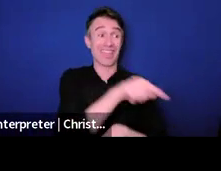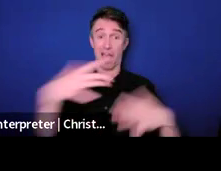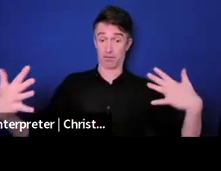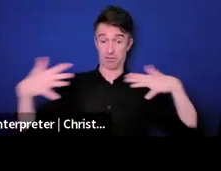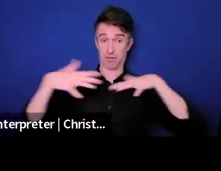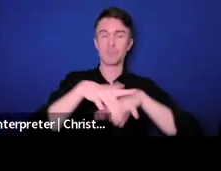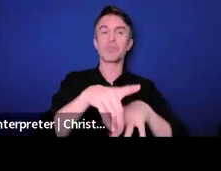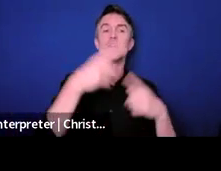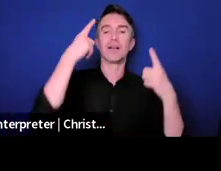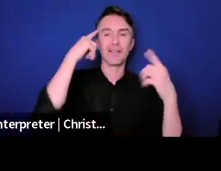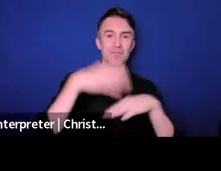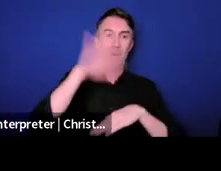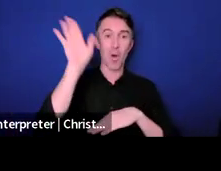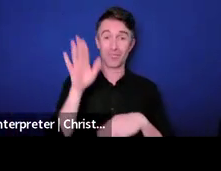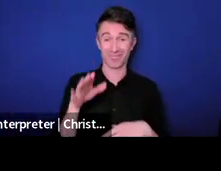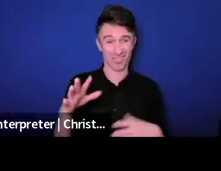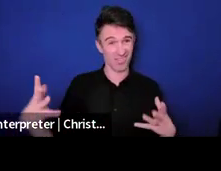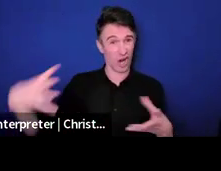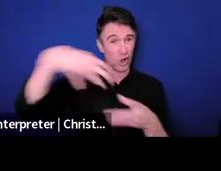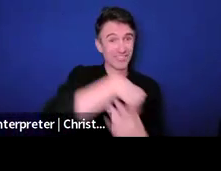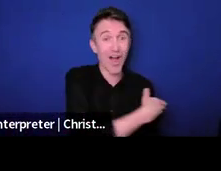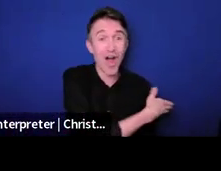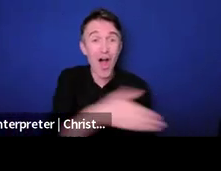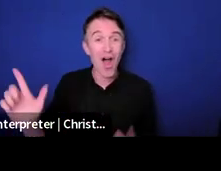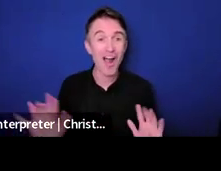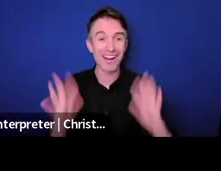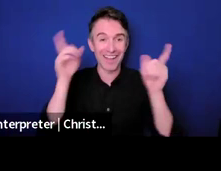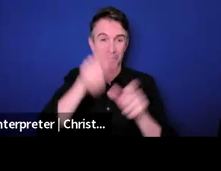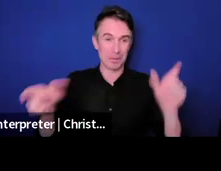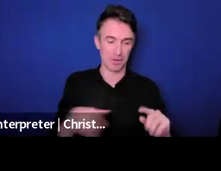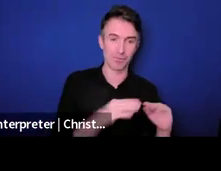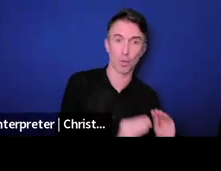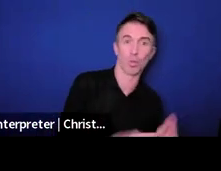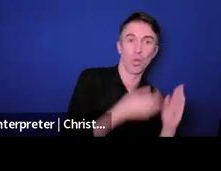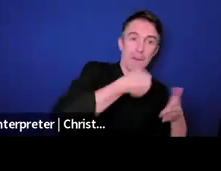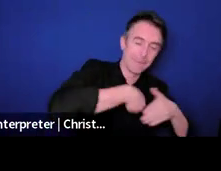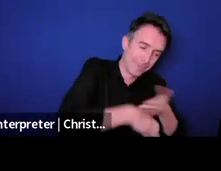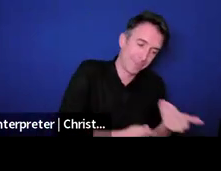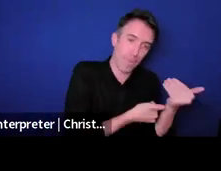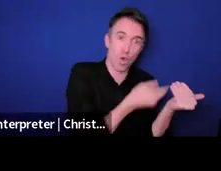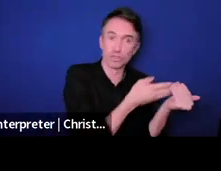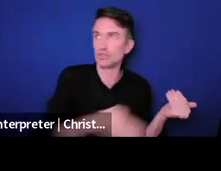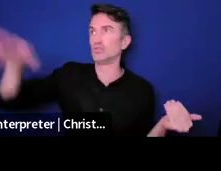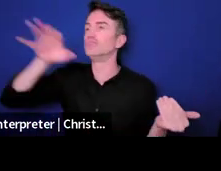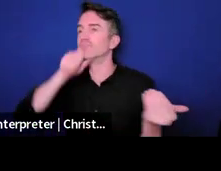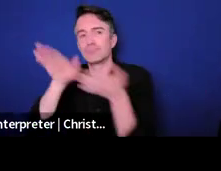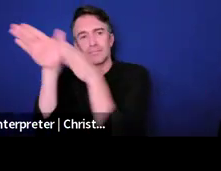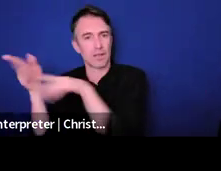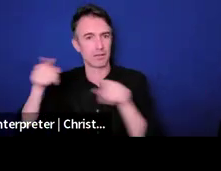the overarching universal instruments around the right to social protection, but also into some of the